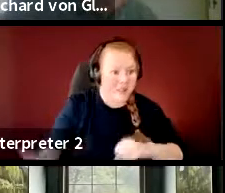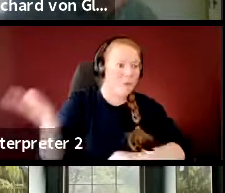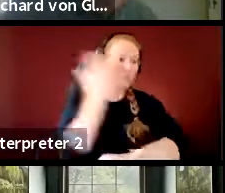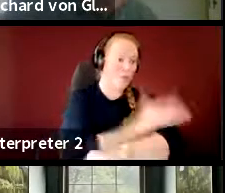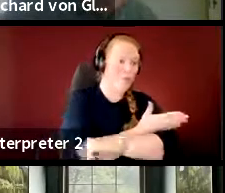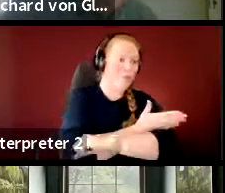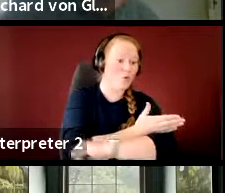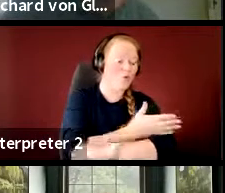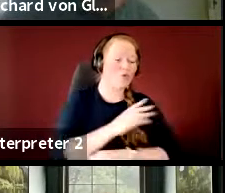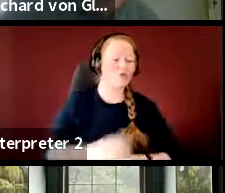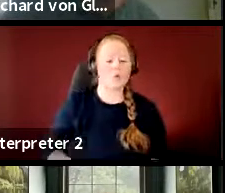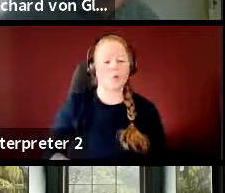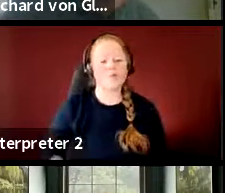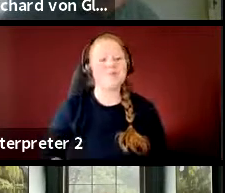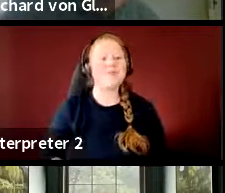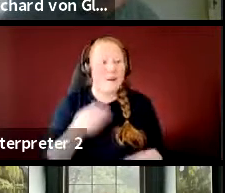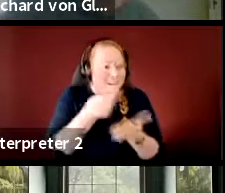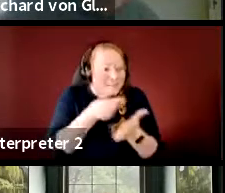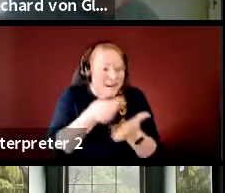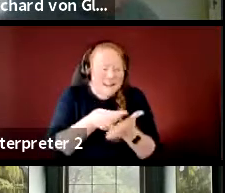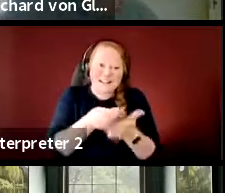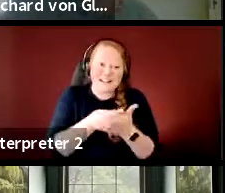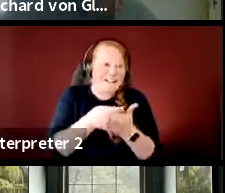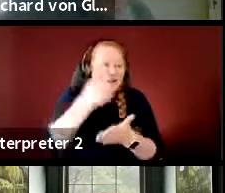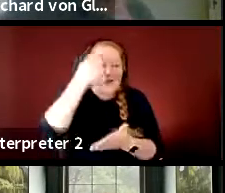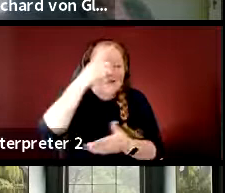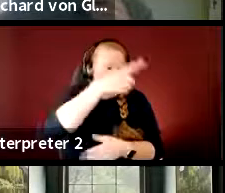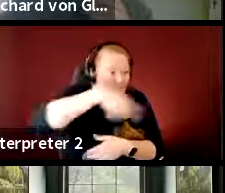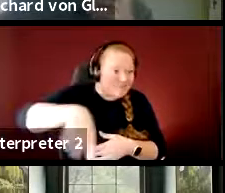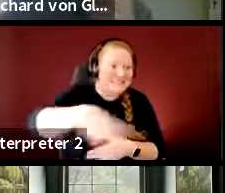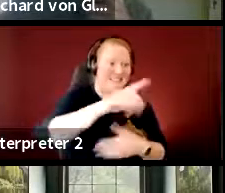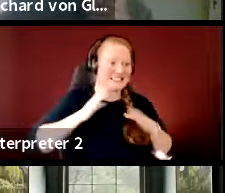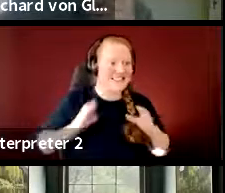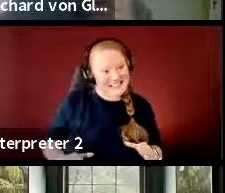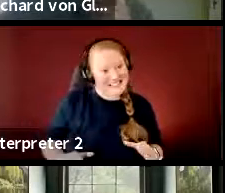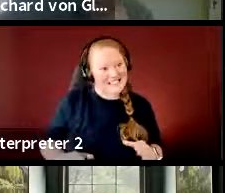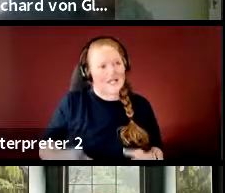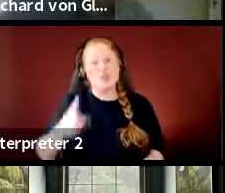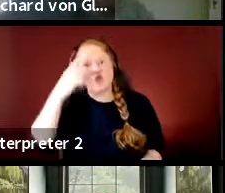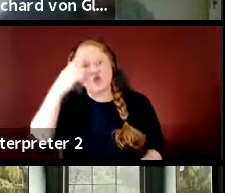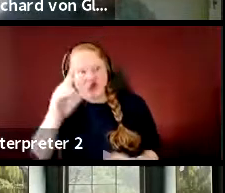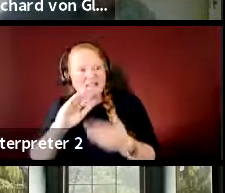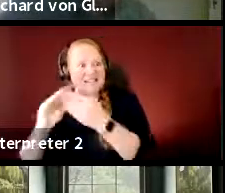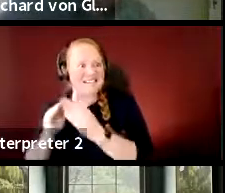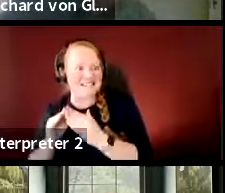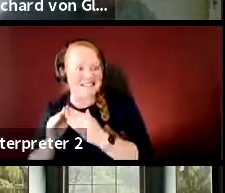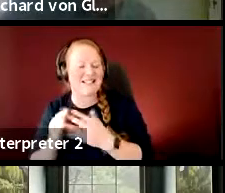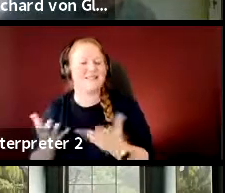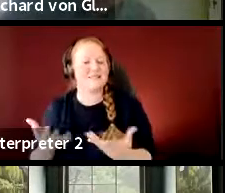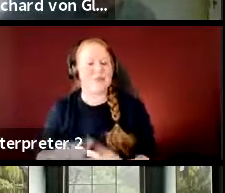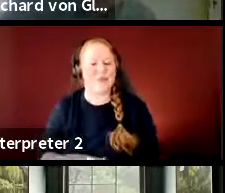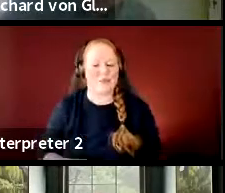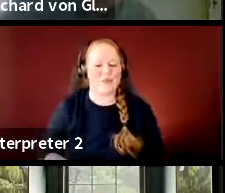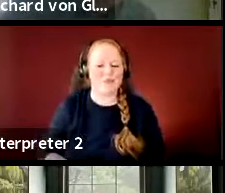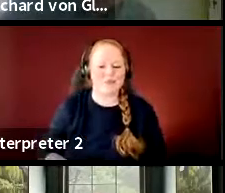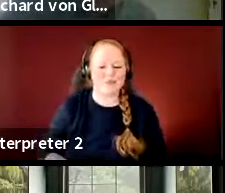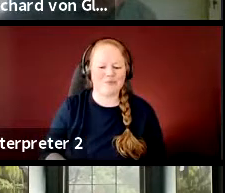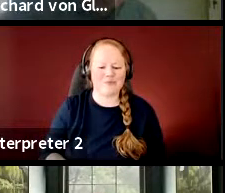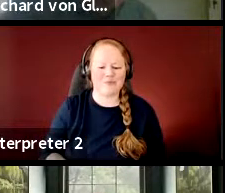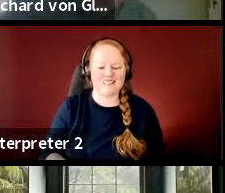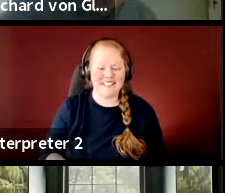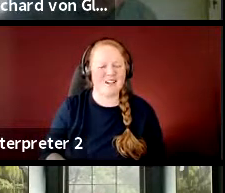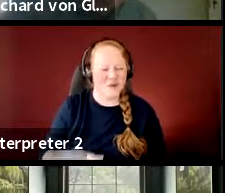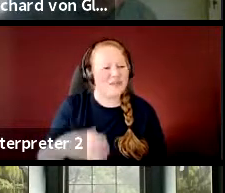money belongs to the city, to the citizens. And this initial appropriation we are considering tonight is, as the